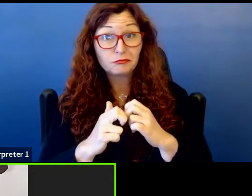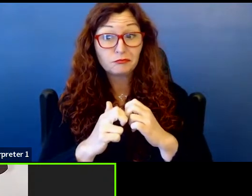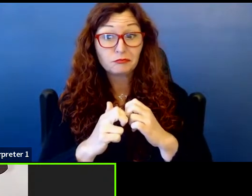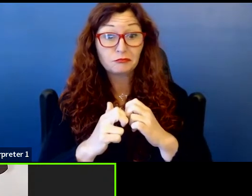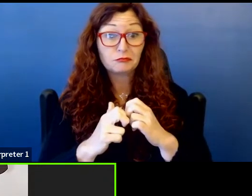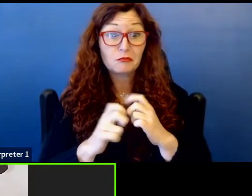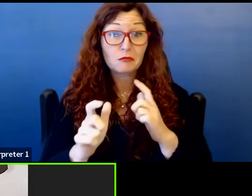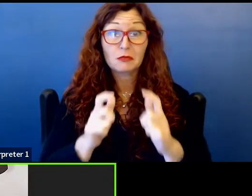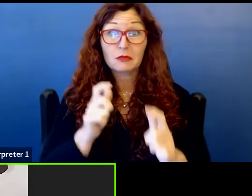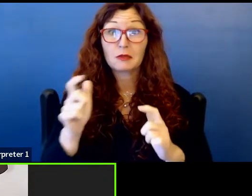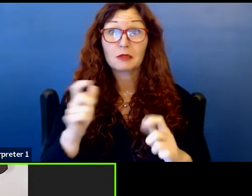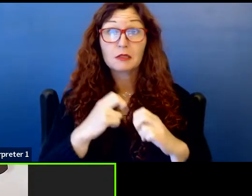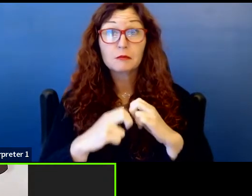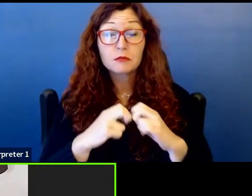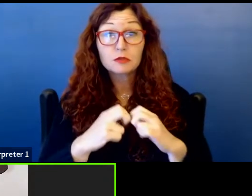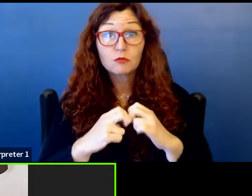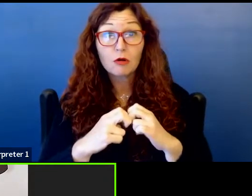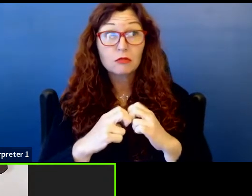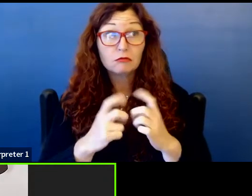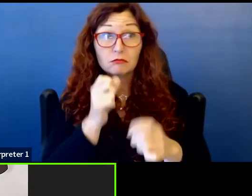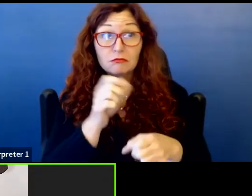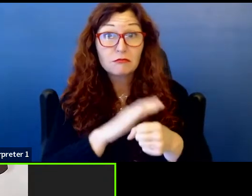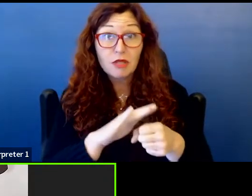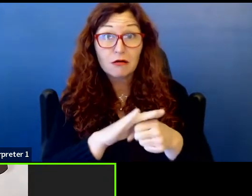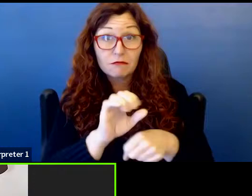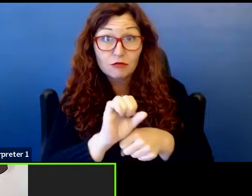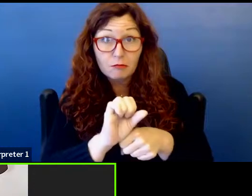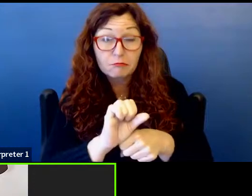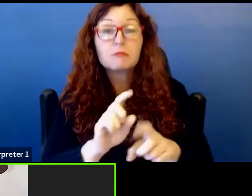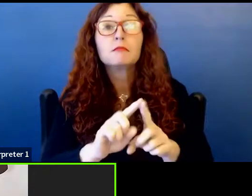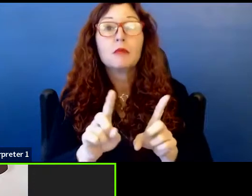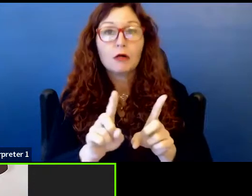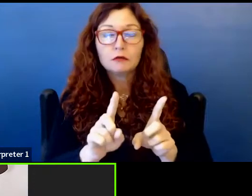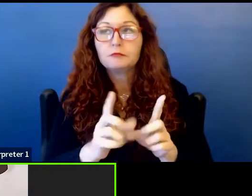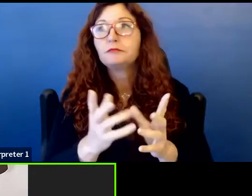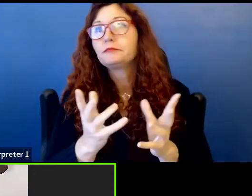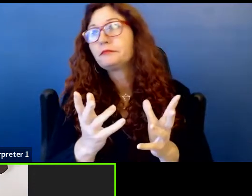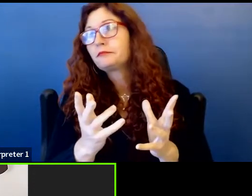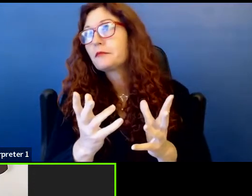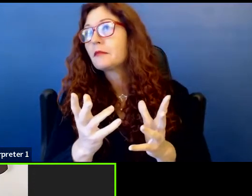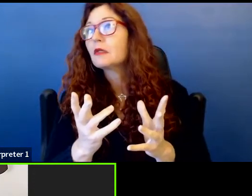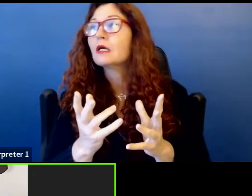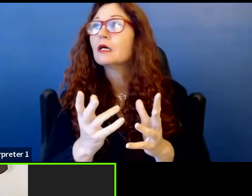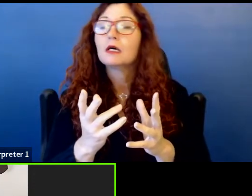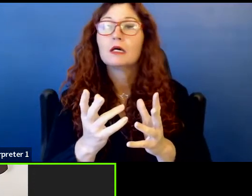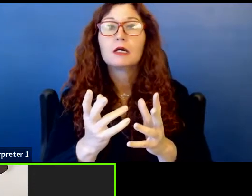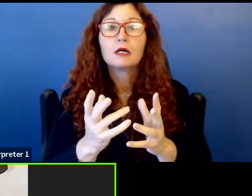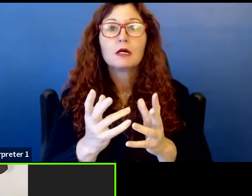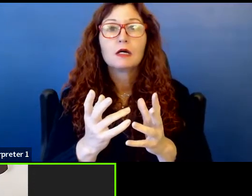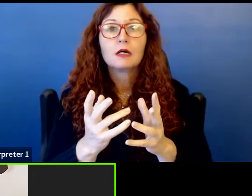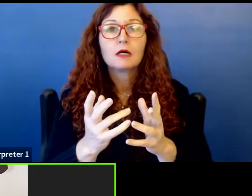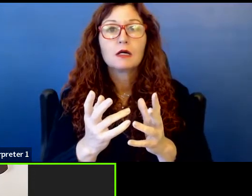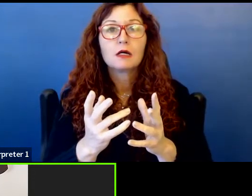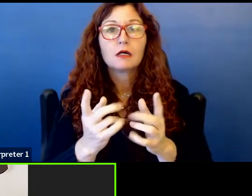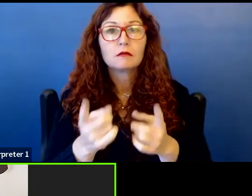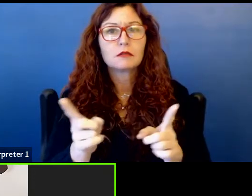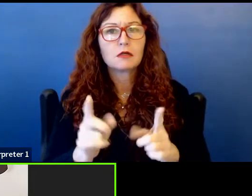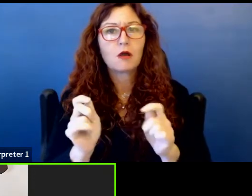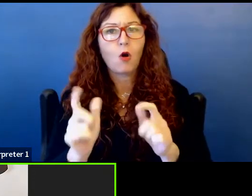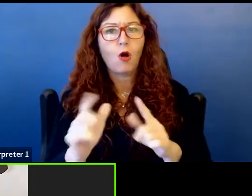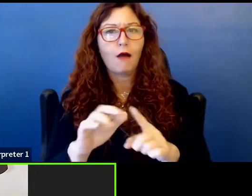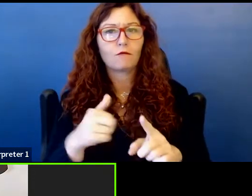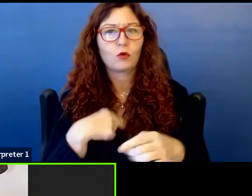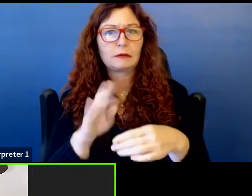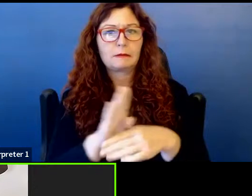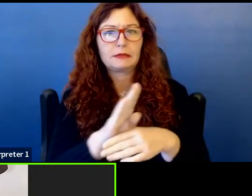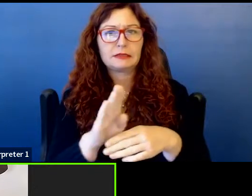having with the women is basically the lack of work but if it was someone like everyone let me put like everyone has a va a business agent correct and